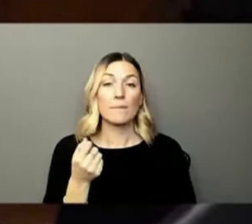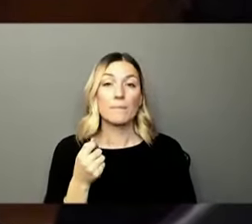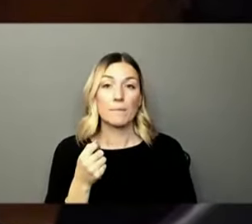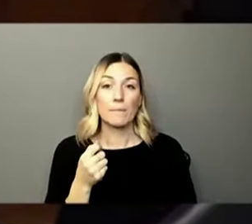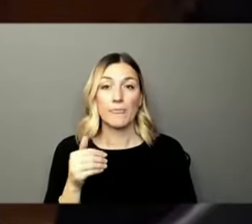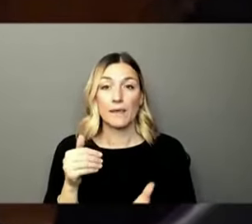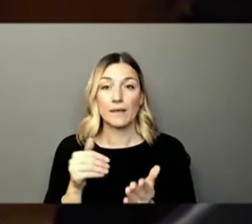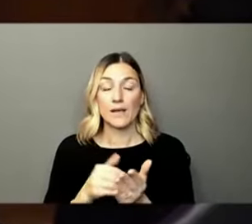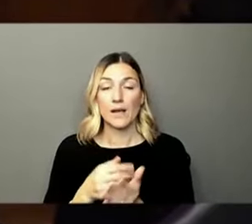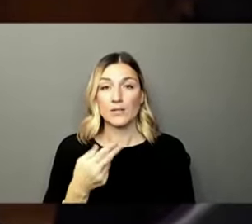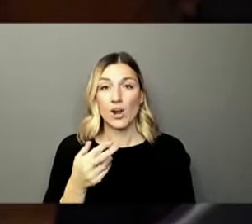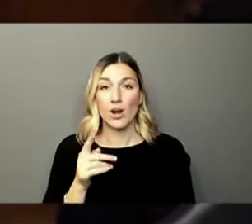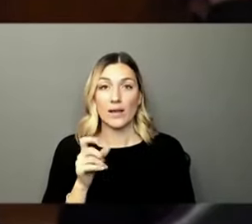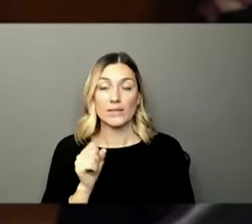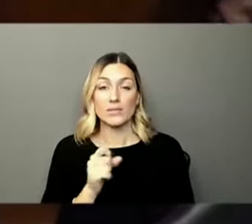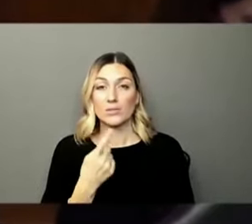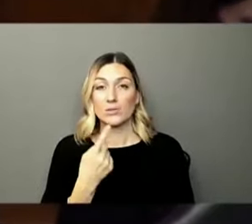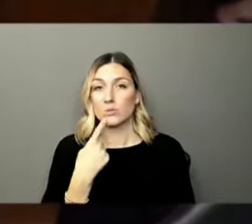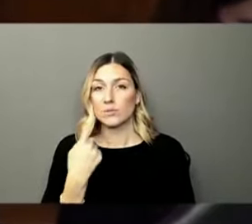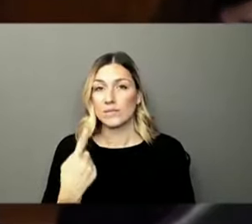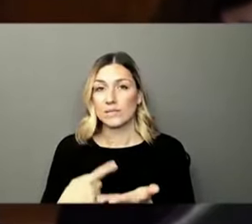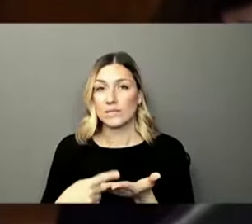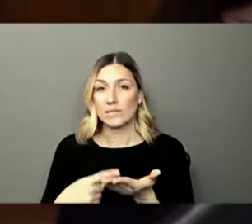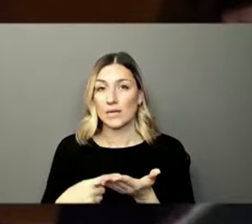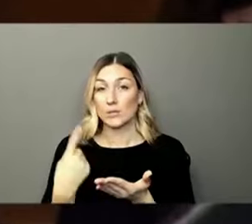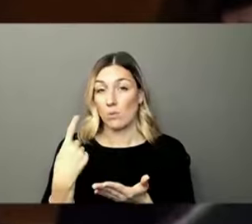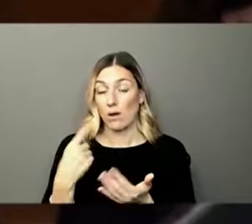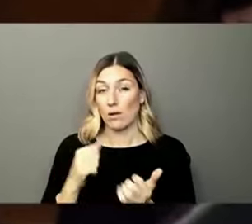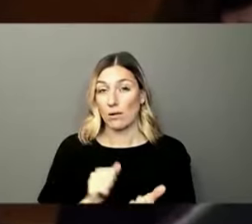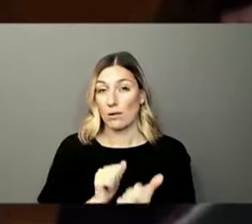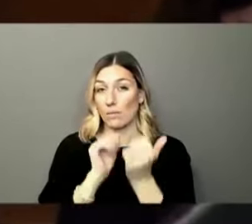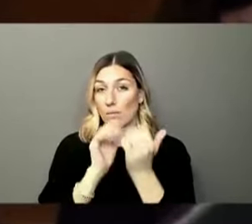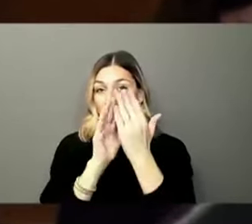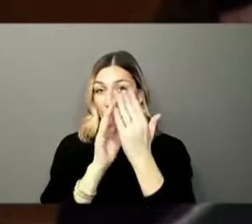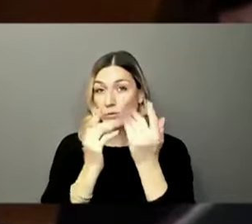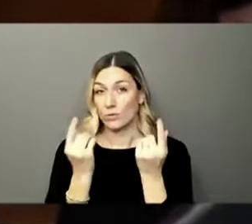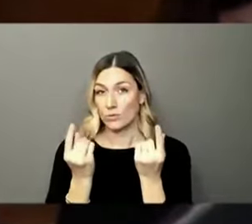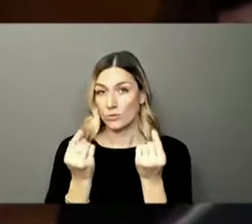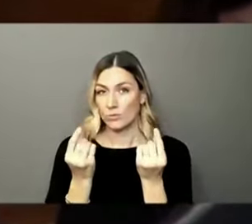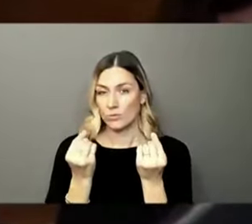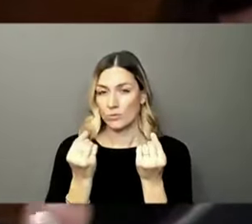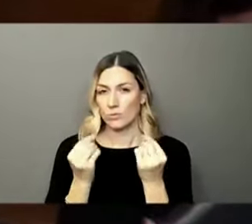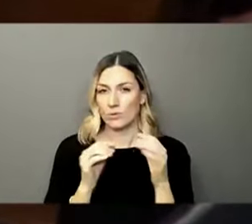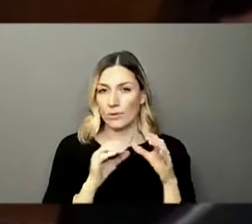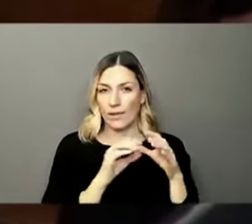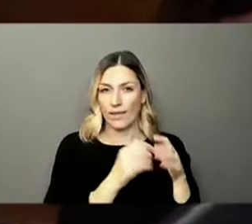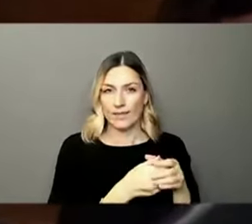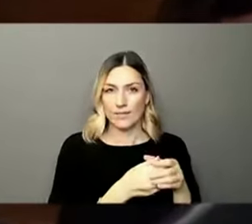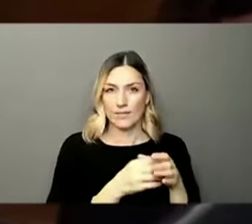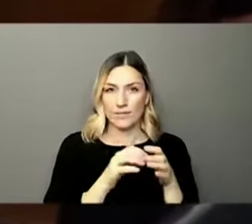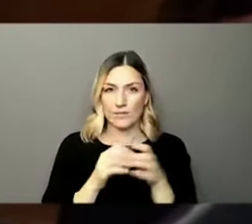Harkins, you talked about one approach is to looking at clusters since this is